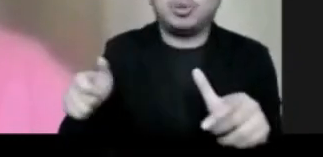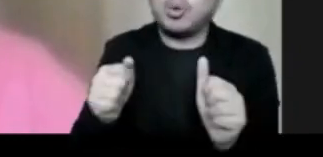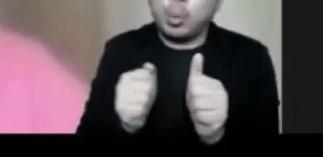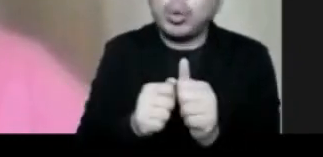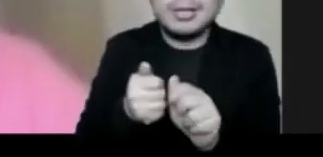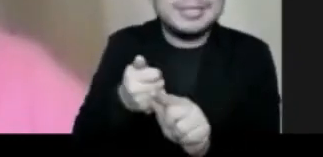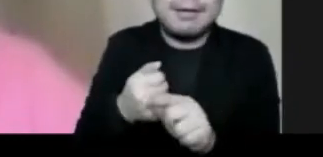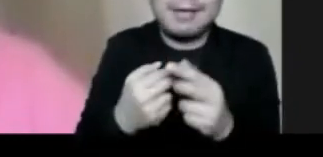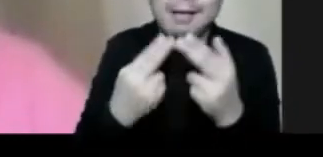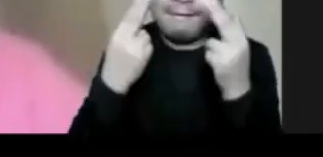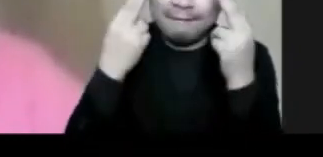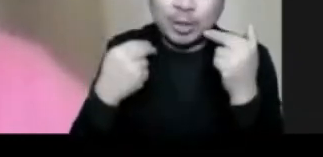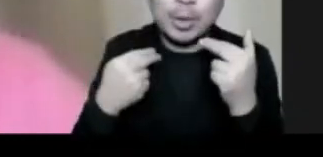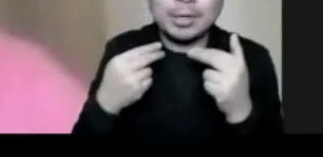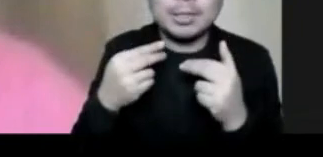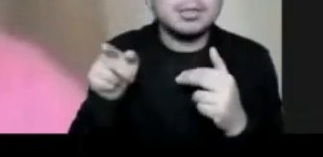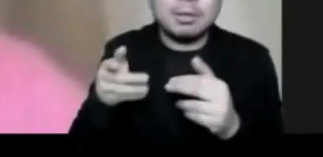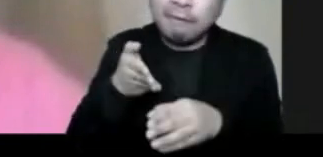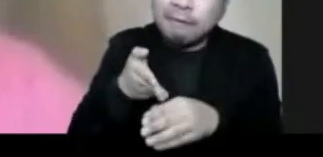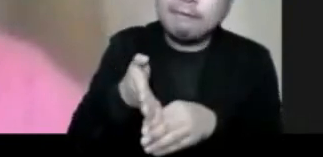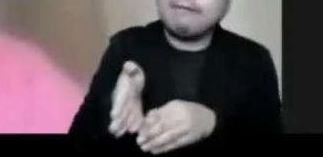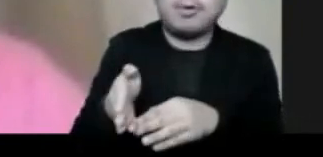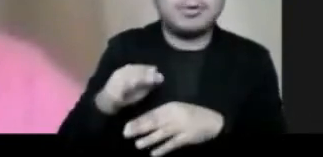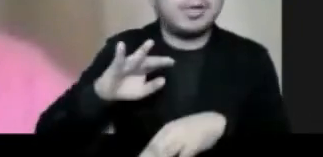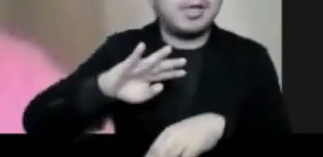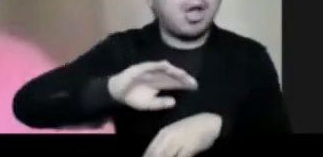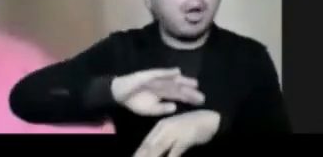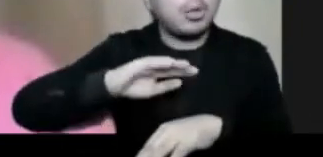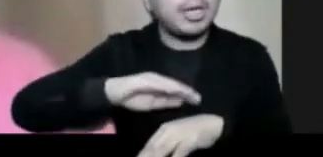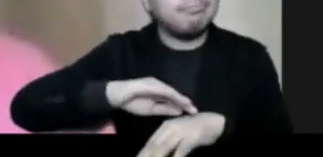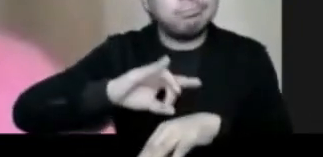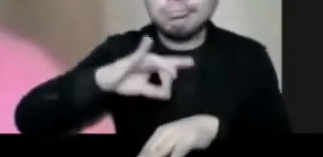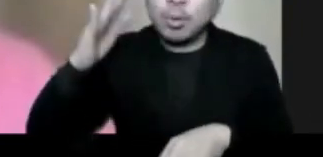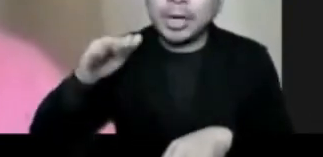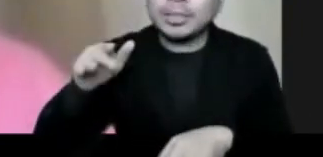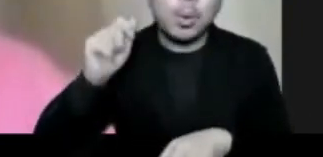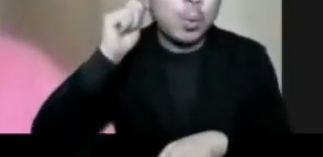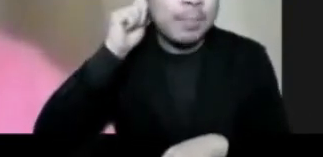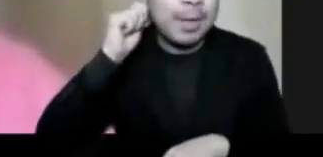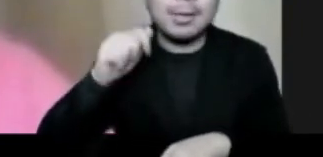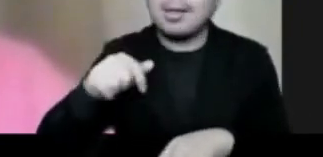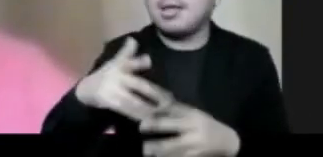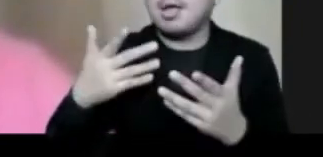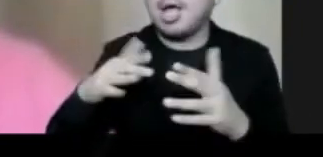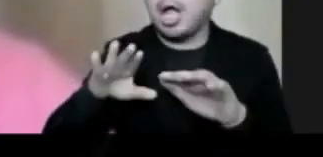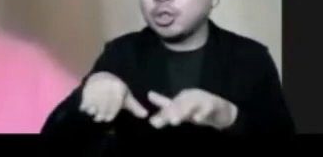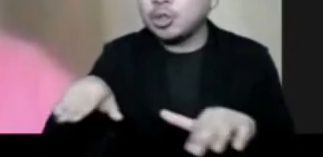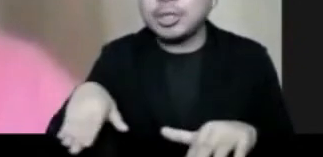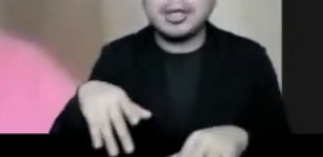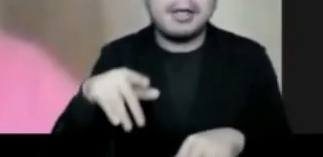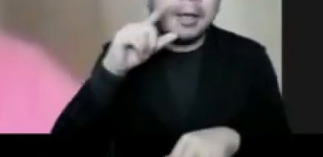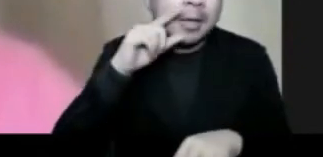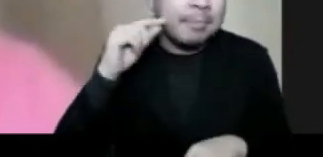in community-based DRR interventions for women, children, and men with disabilities in natural and